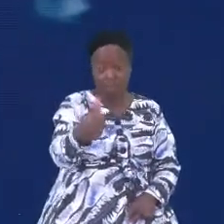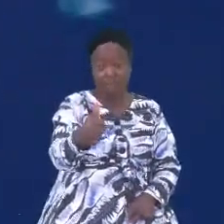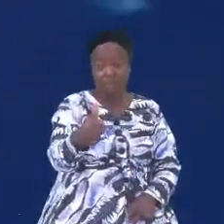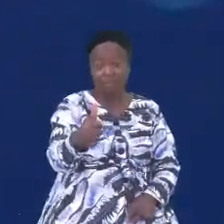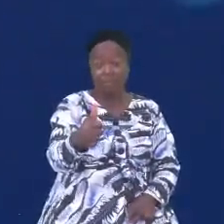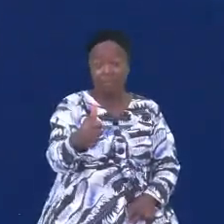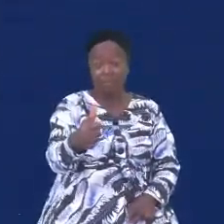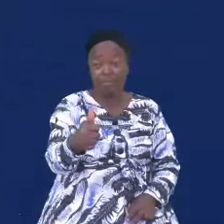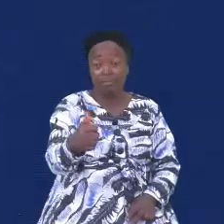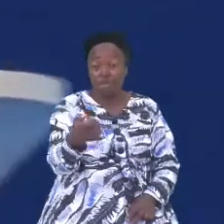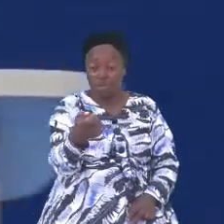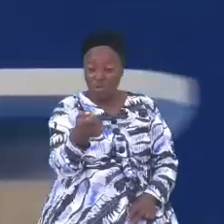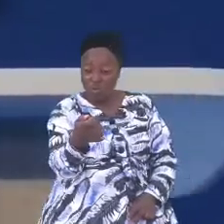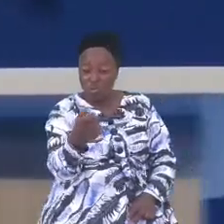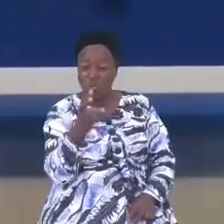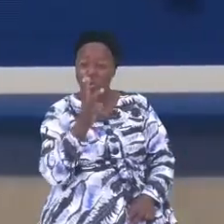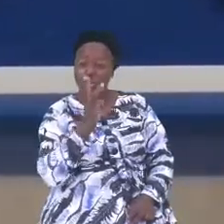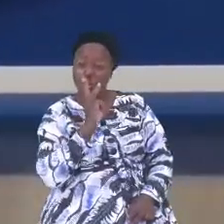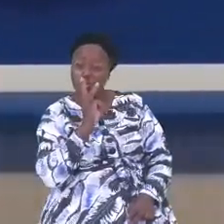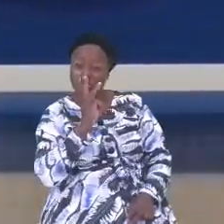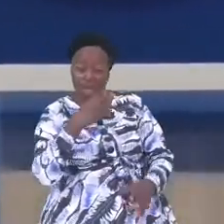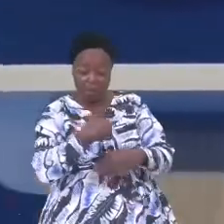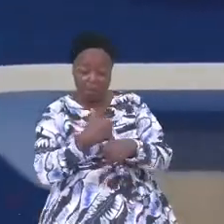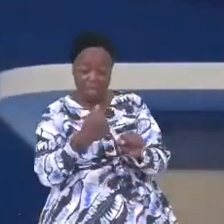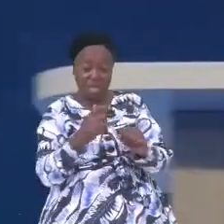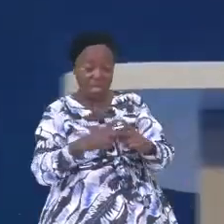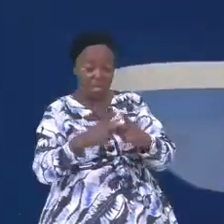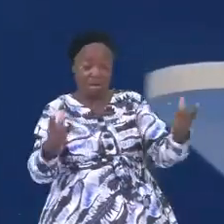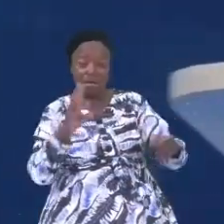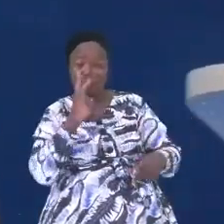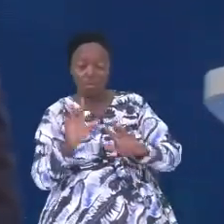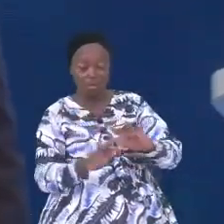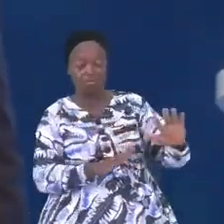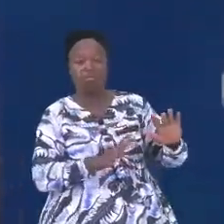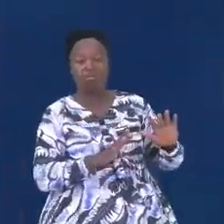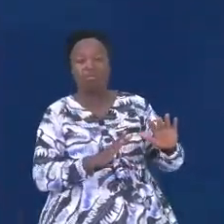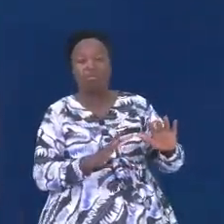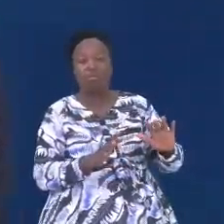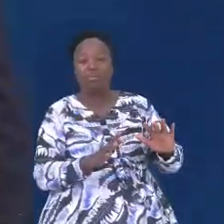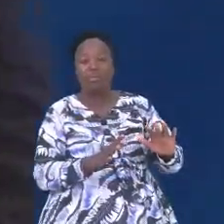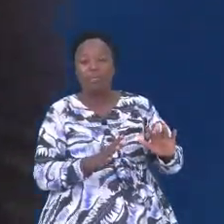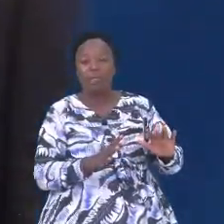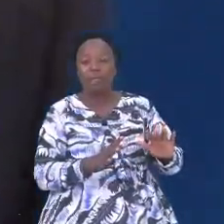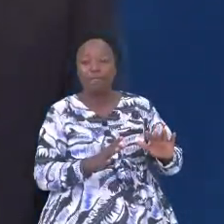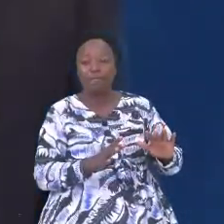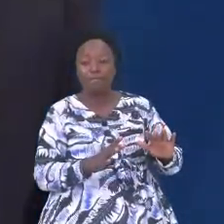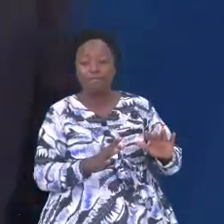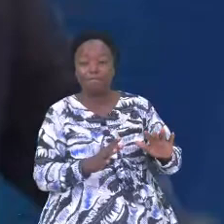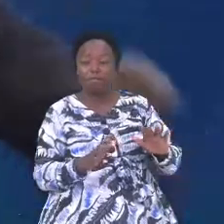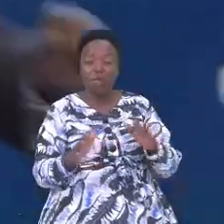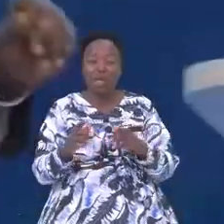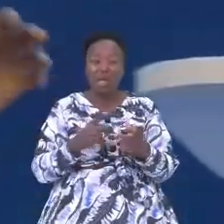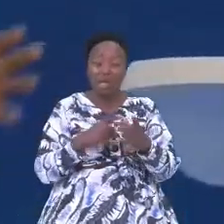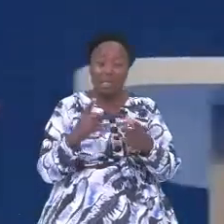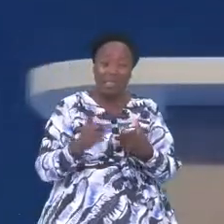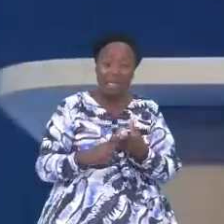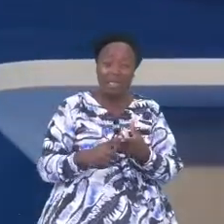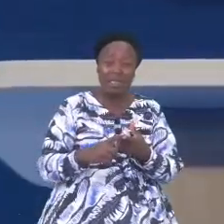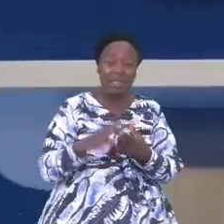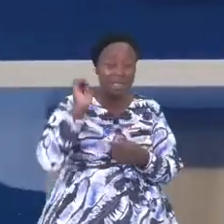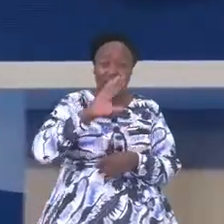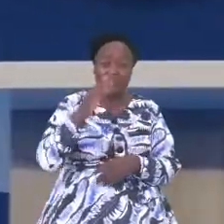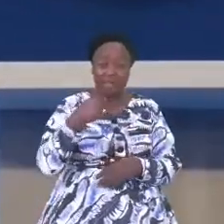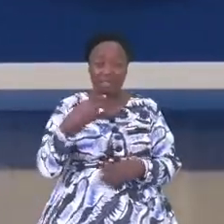Drops of water make a mighty ocean. Individuals make a